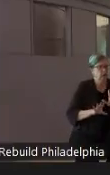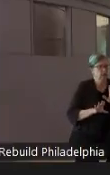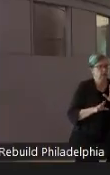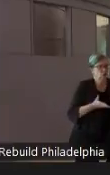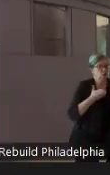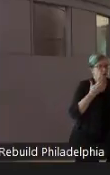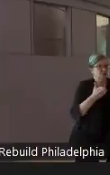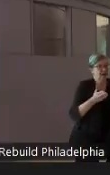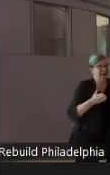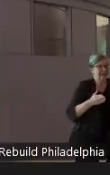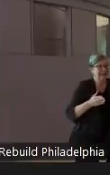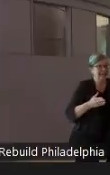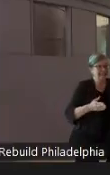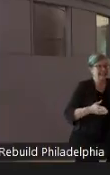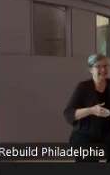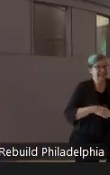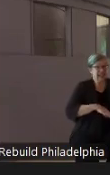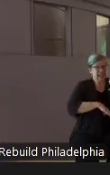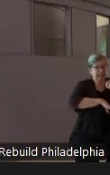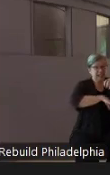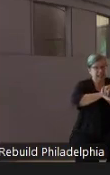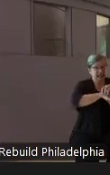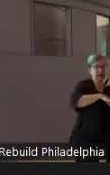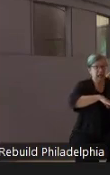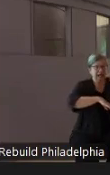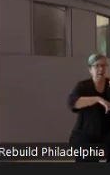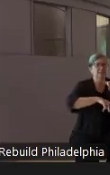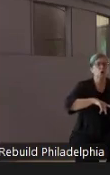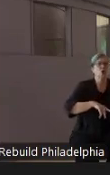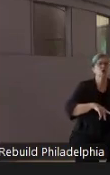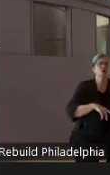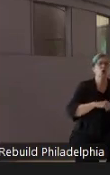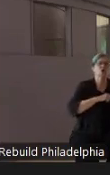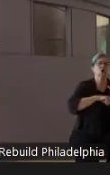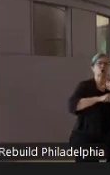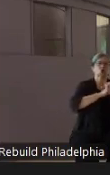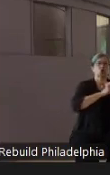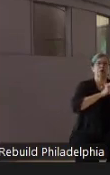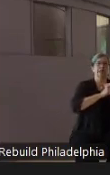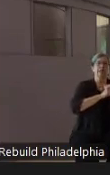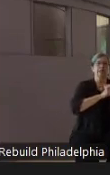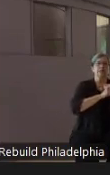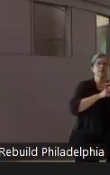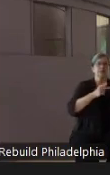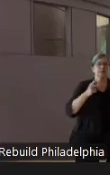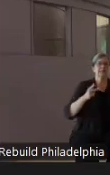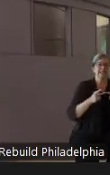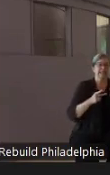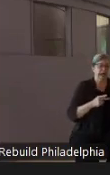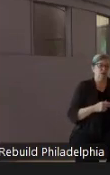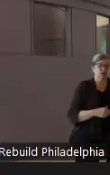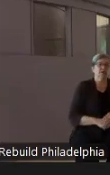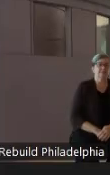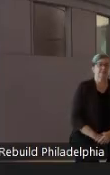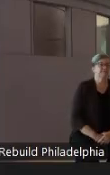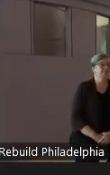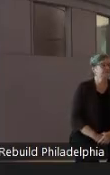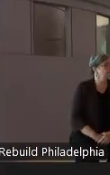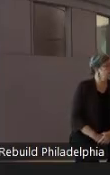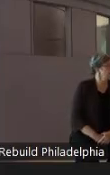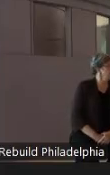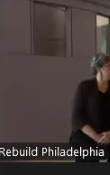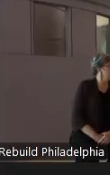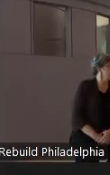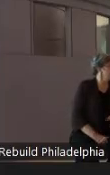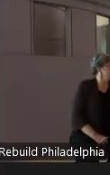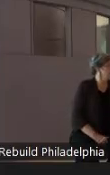only provide site lighting, but also security cameras to ensure a safe space outside. And